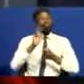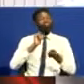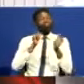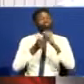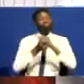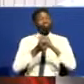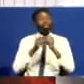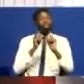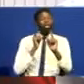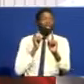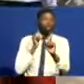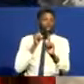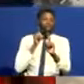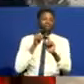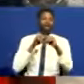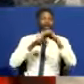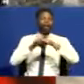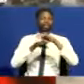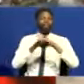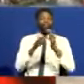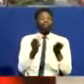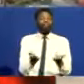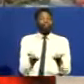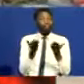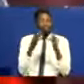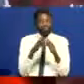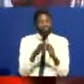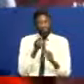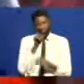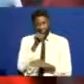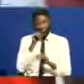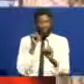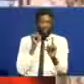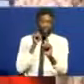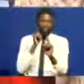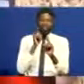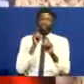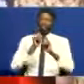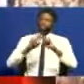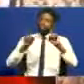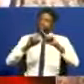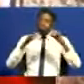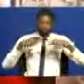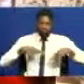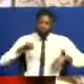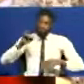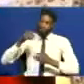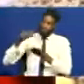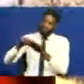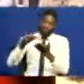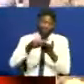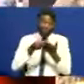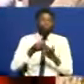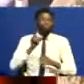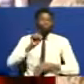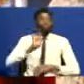Fund. This is being done to meet the financial needs of the various segments of borrowers and the evolving